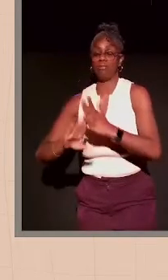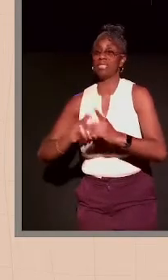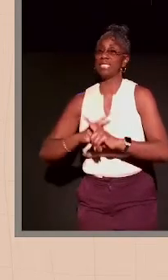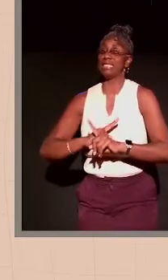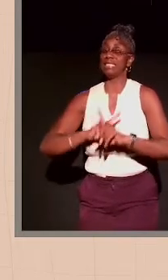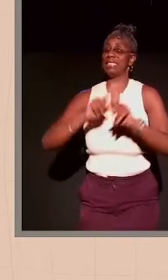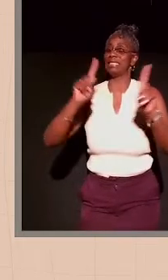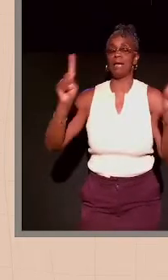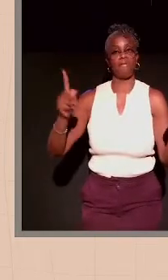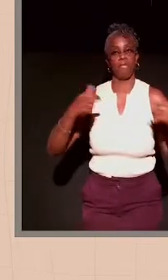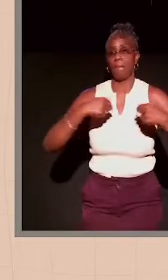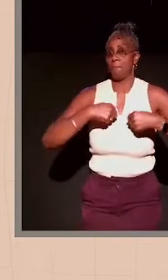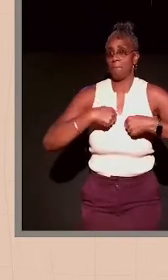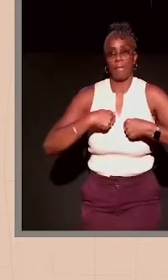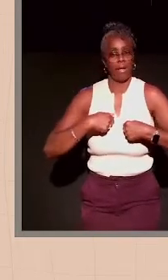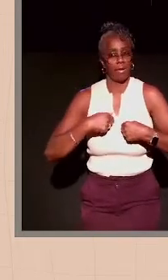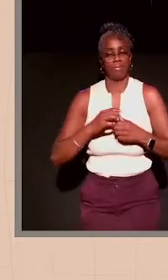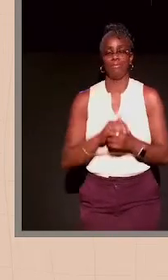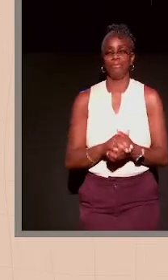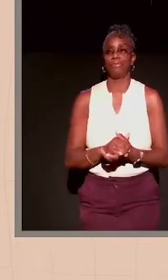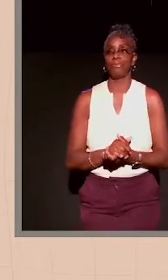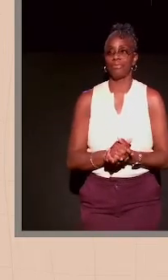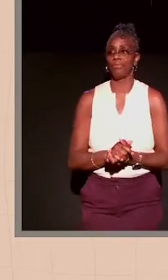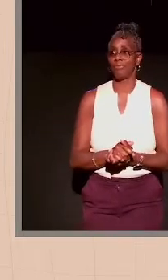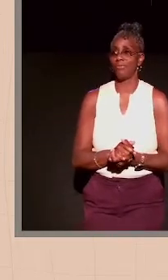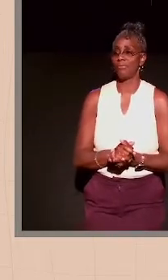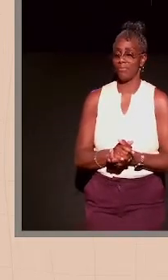a different experience, but